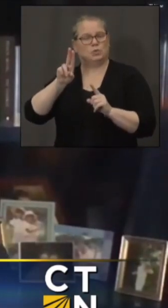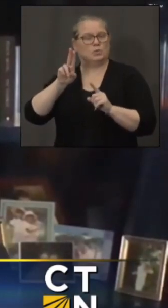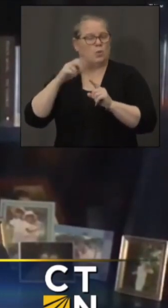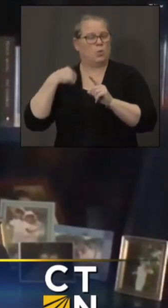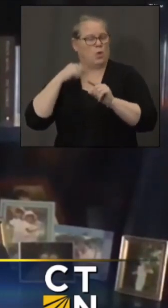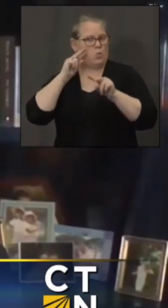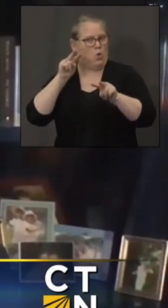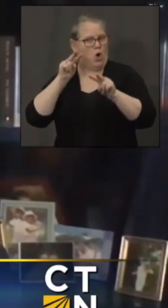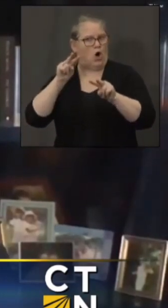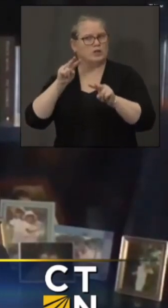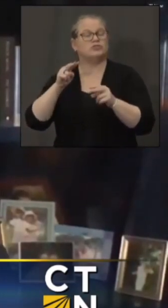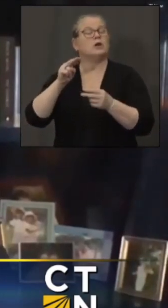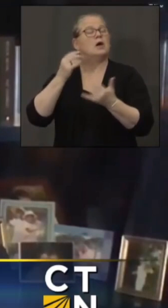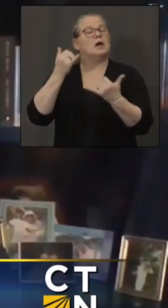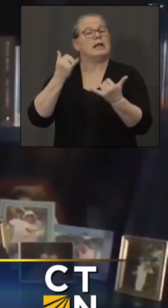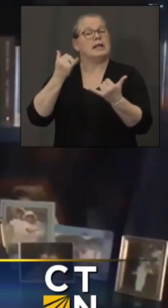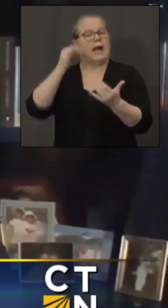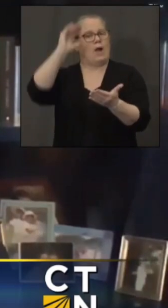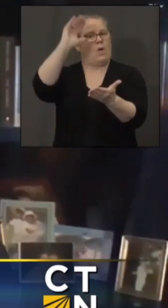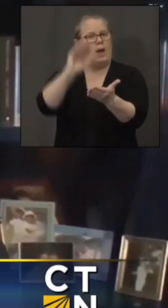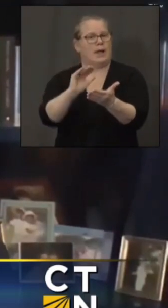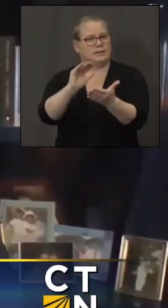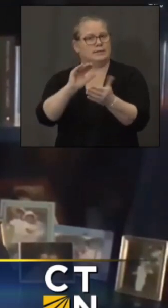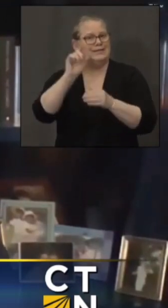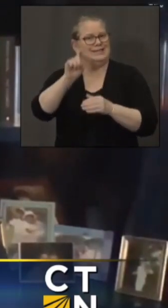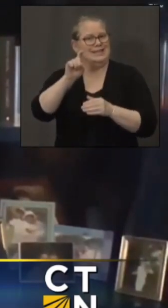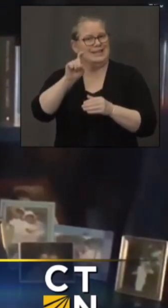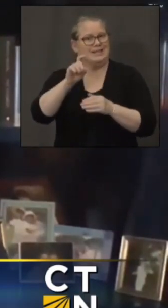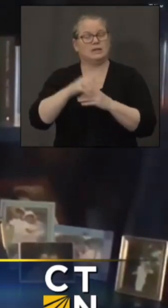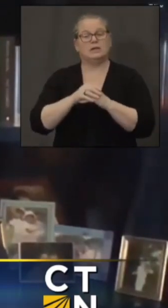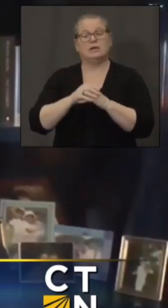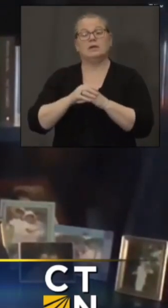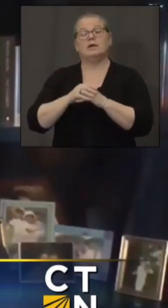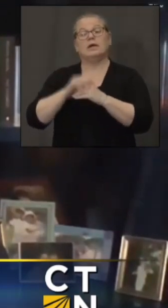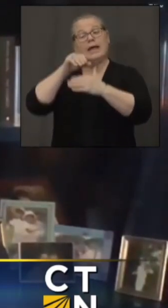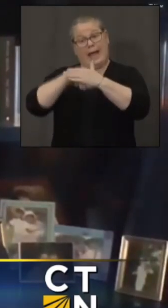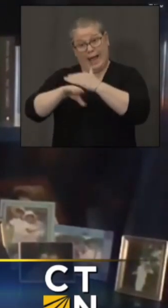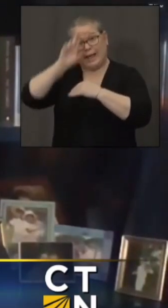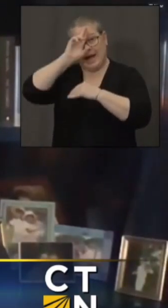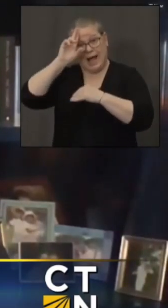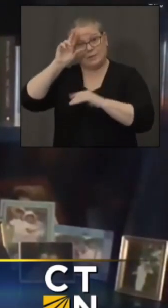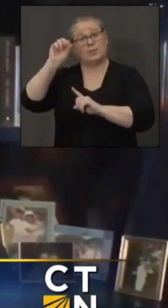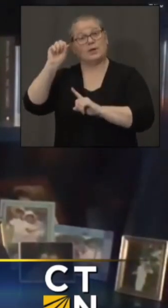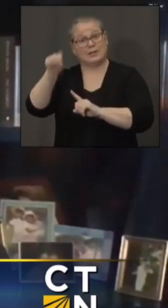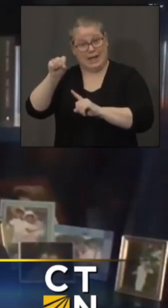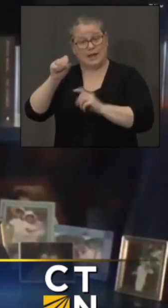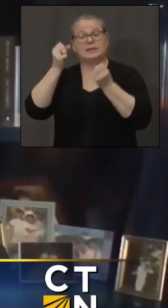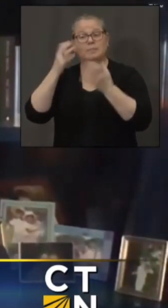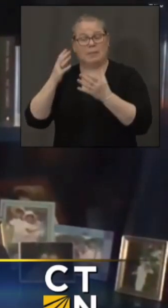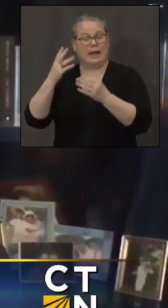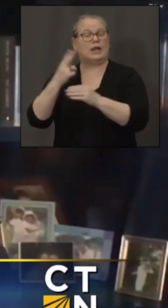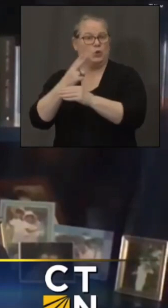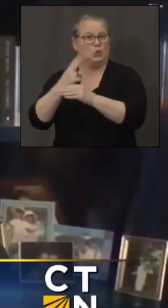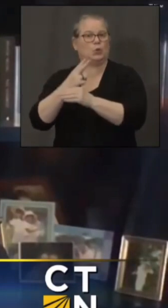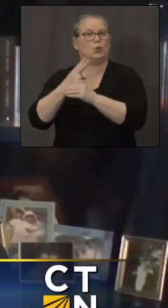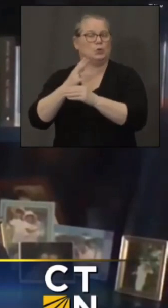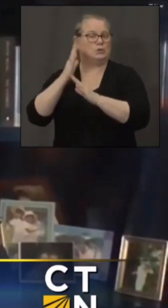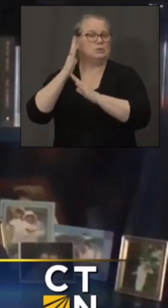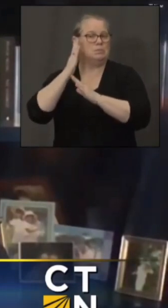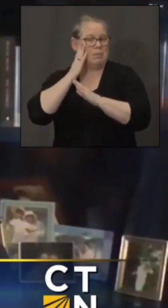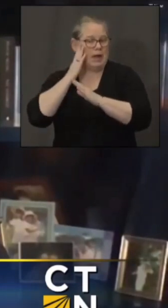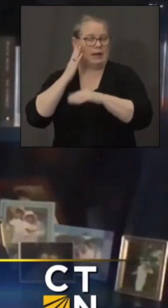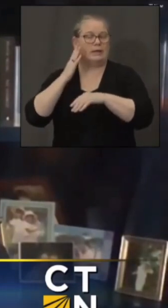last time. We're looking at hospital beds, and as you know, and we've described, you can start expanding capacity. Josh told me they started